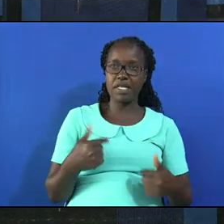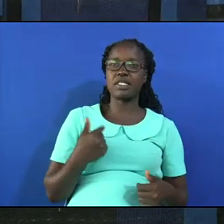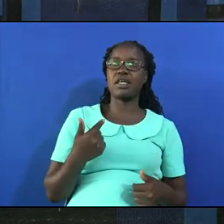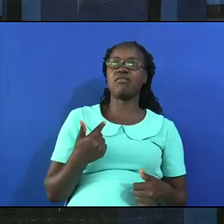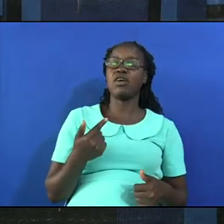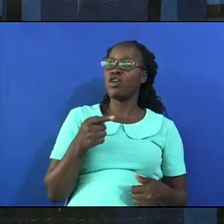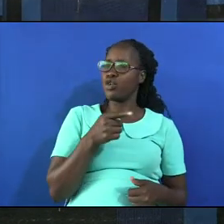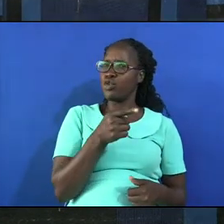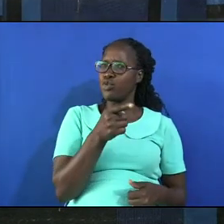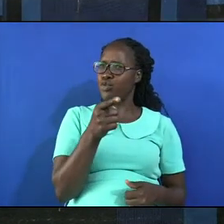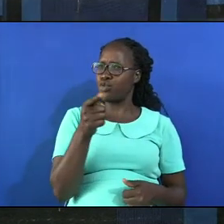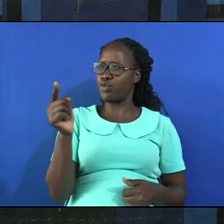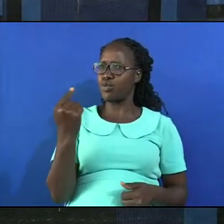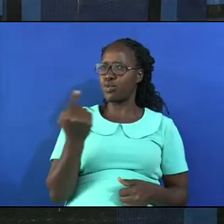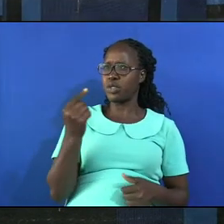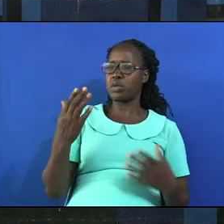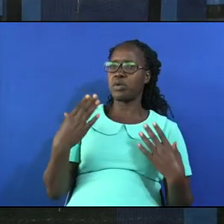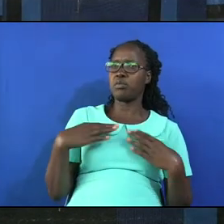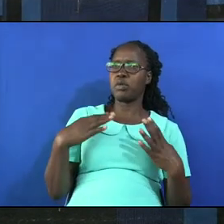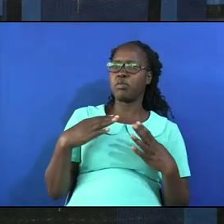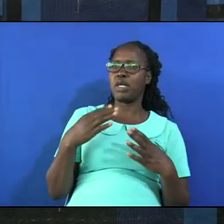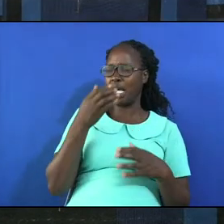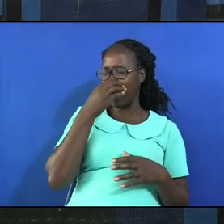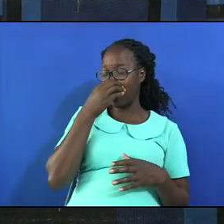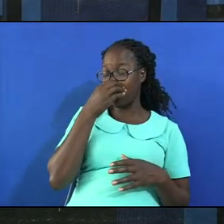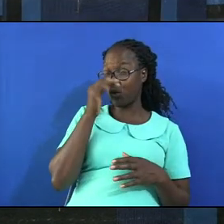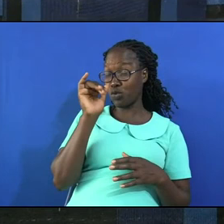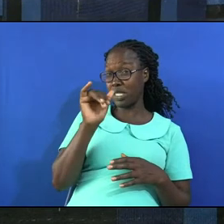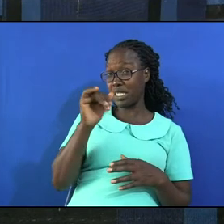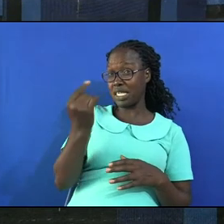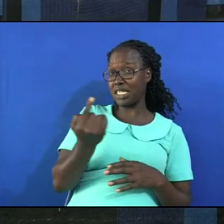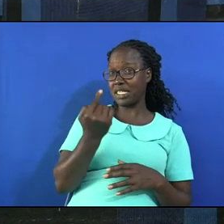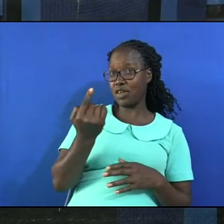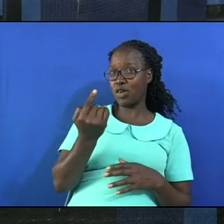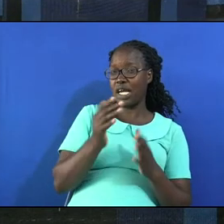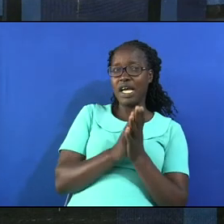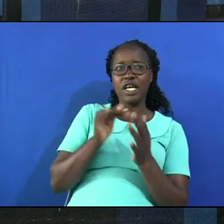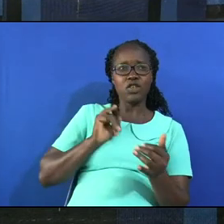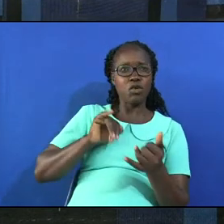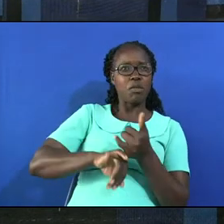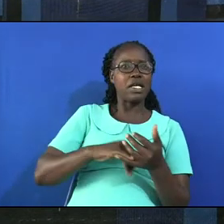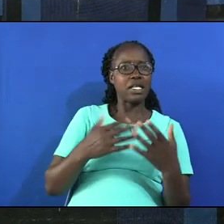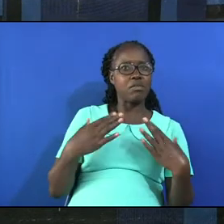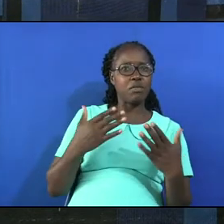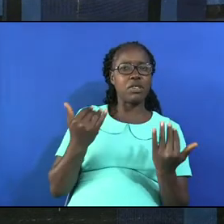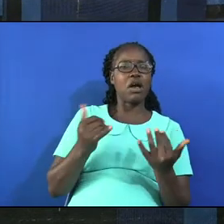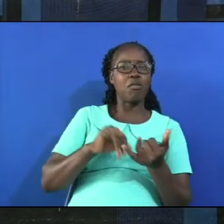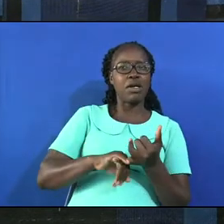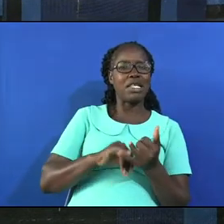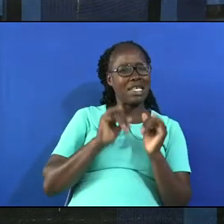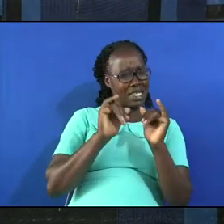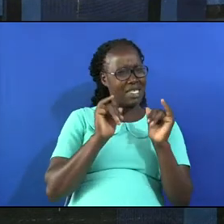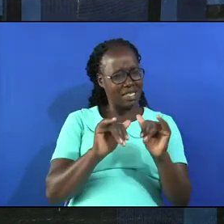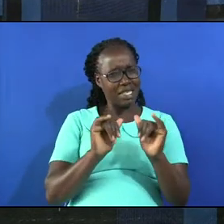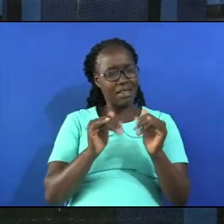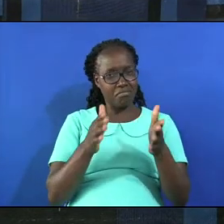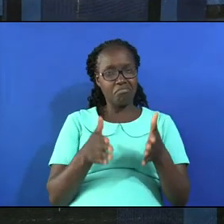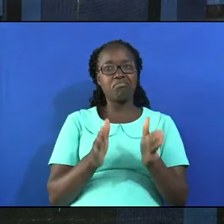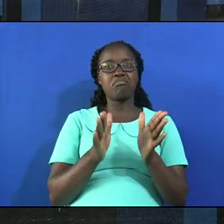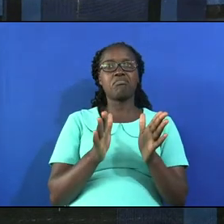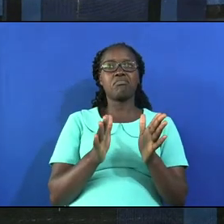says, you single people, I wish you would remain single. And you married people, now that you are married, just stay that